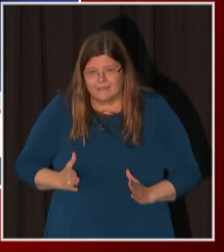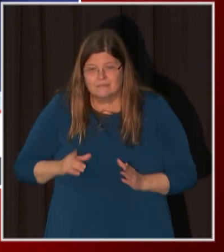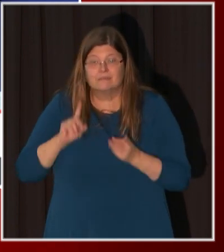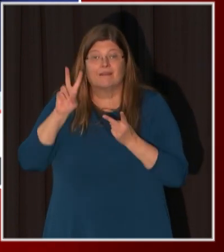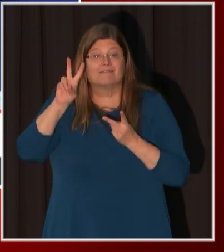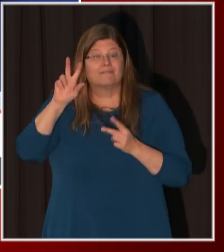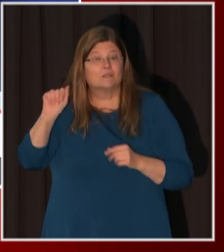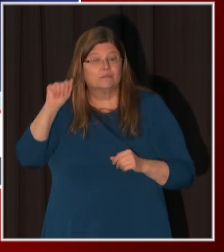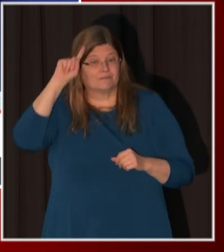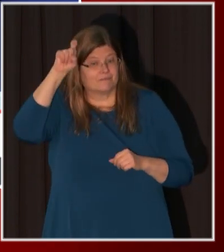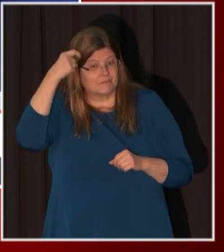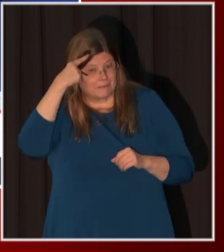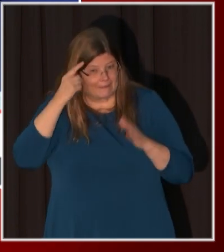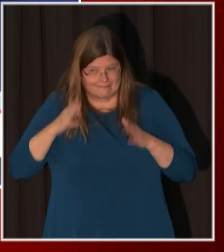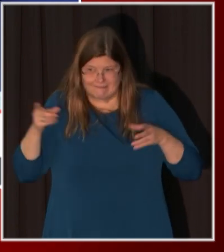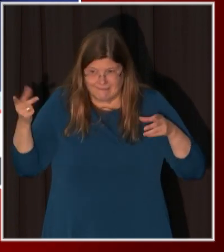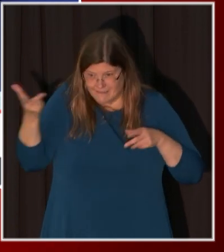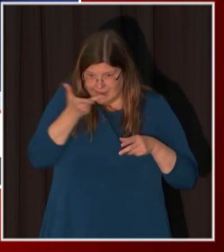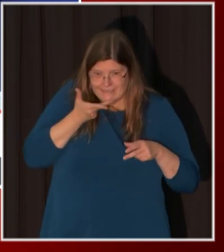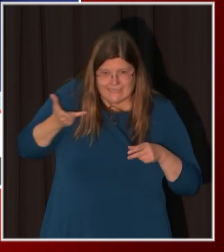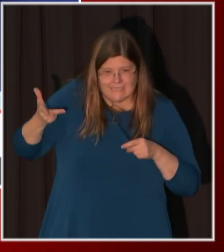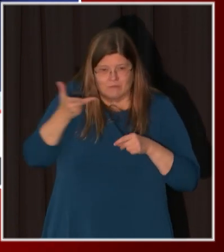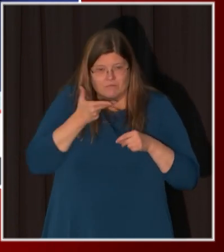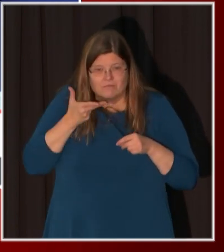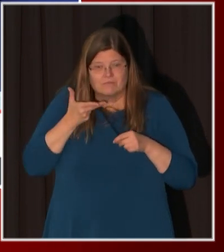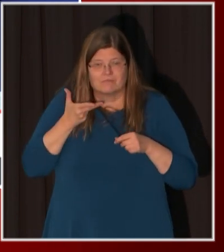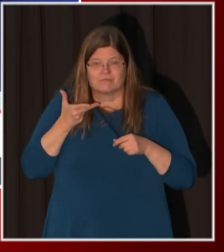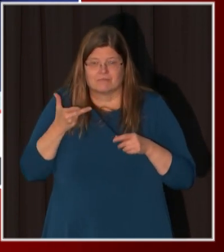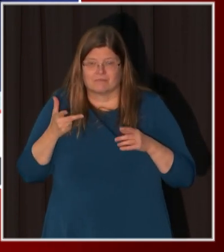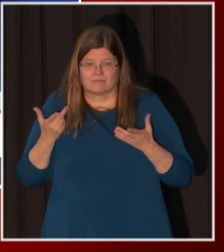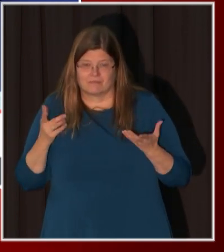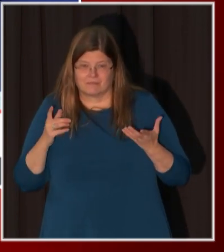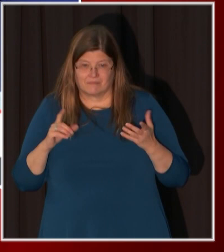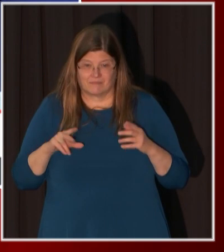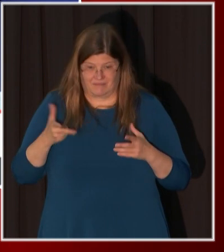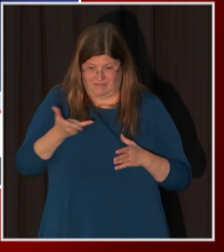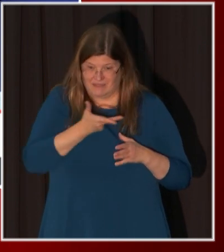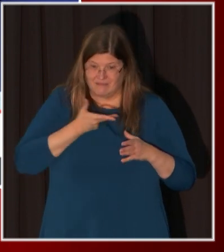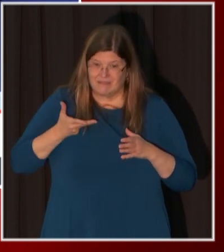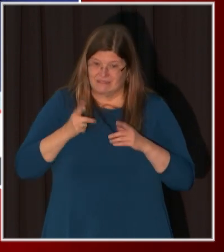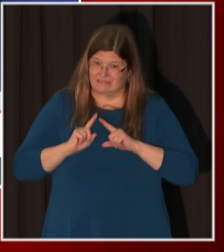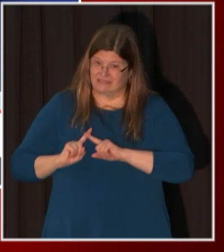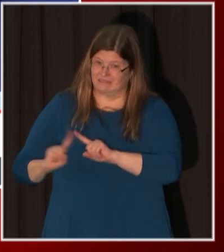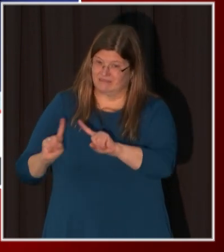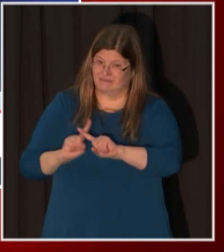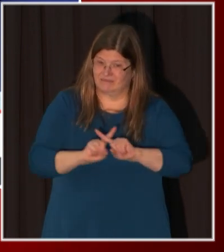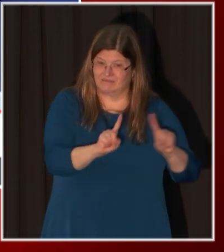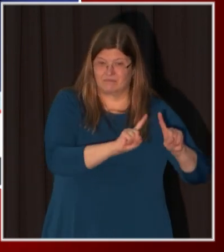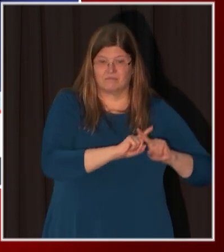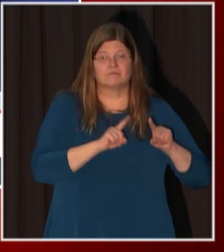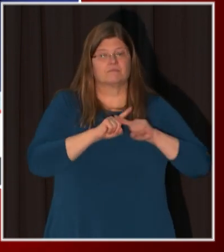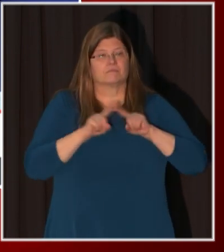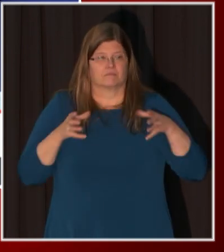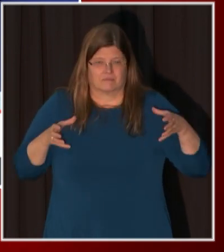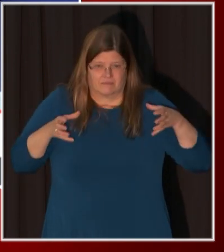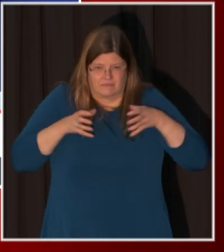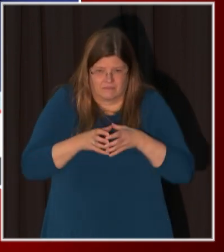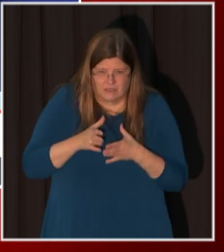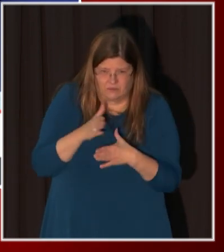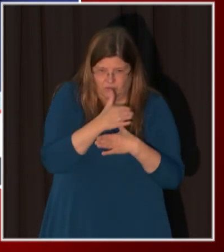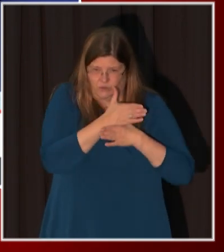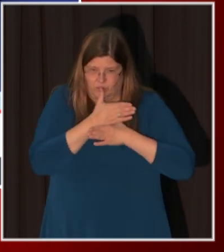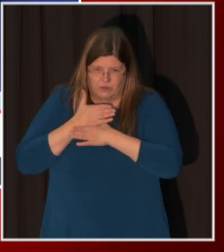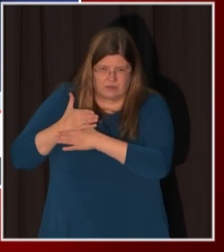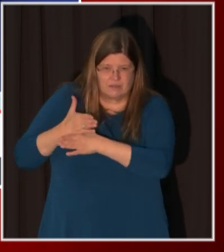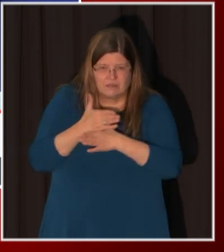aren't entirely the same, but we do share this national capital region. In our view, what happens in the